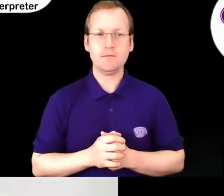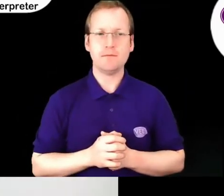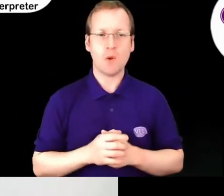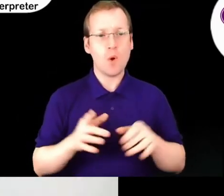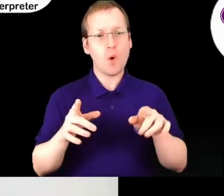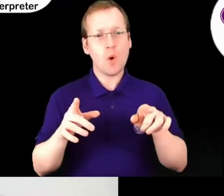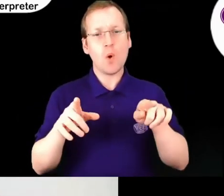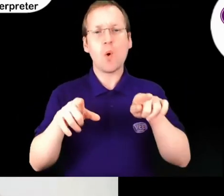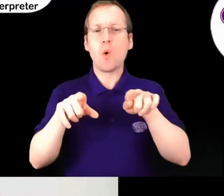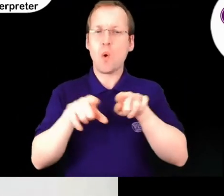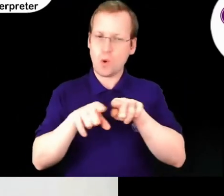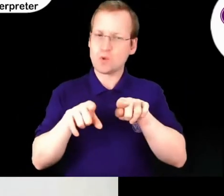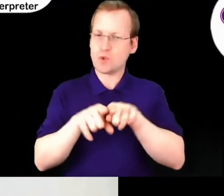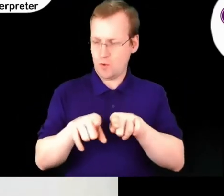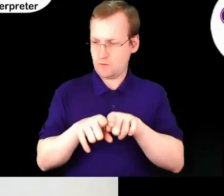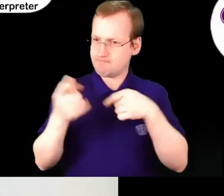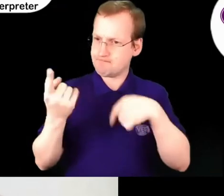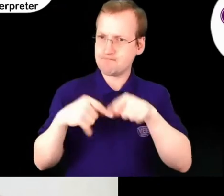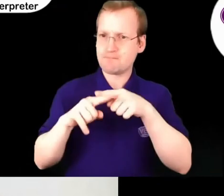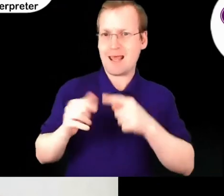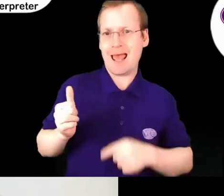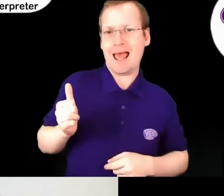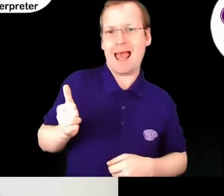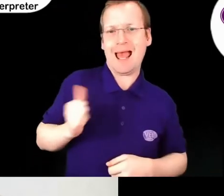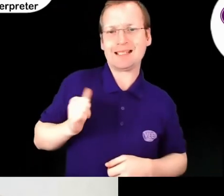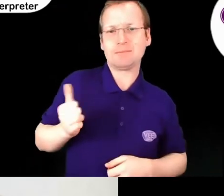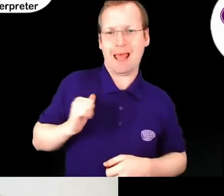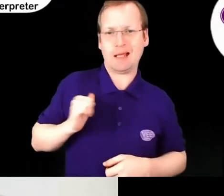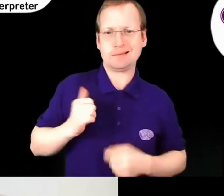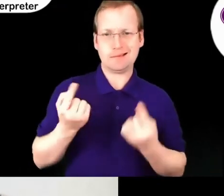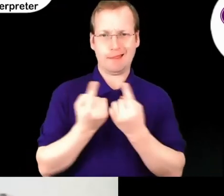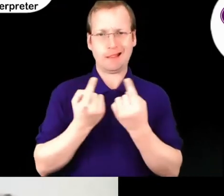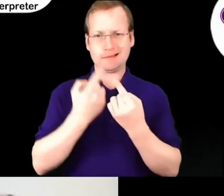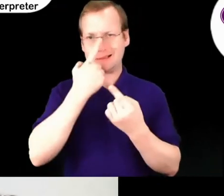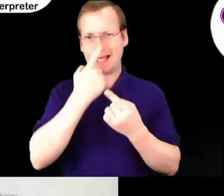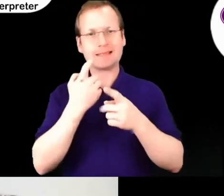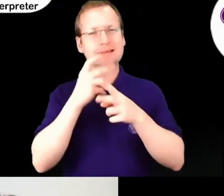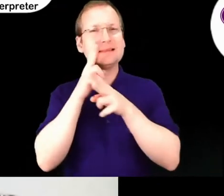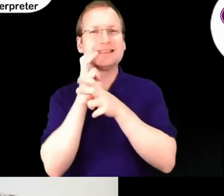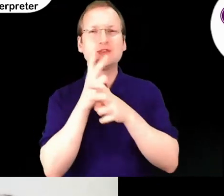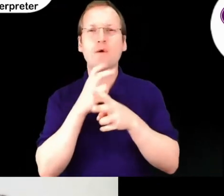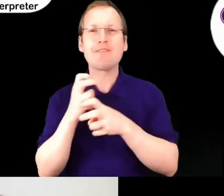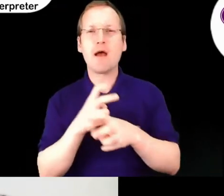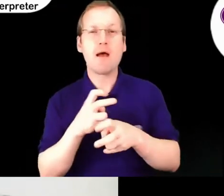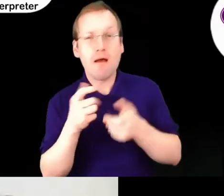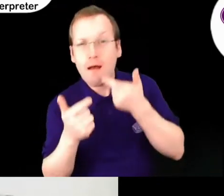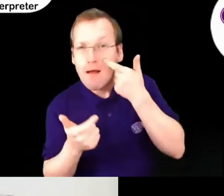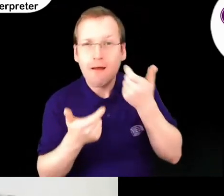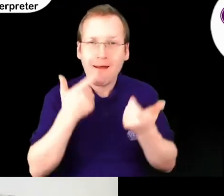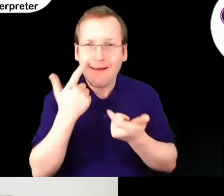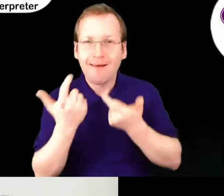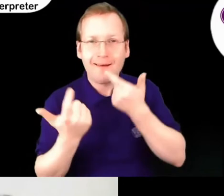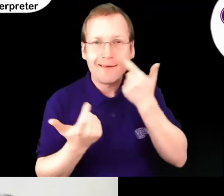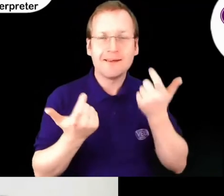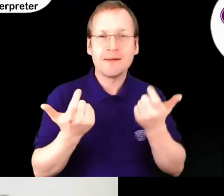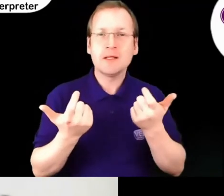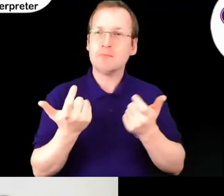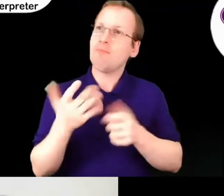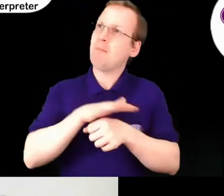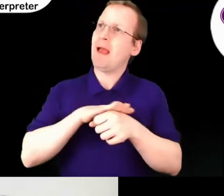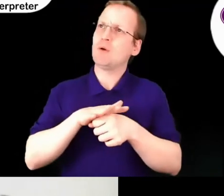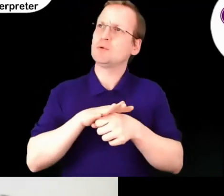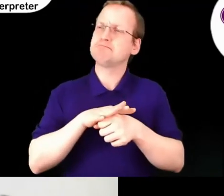and also the expectation that there are things always to discover. I would probably, around the